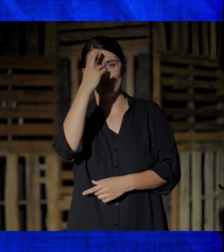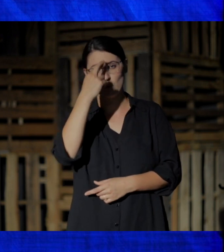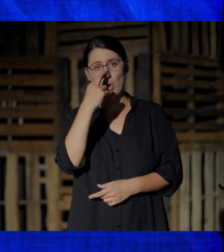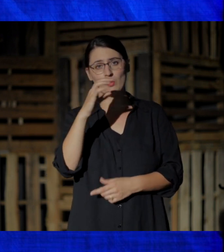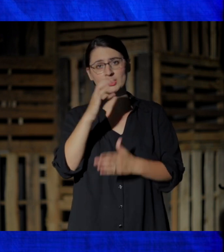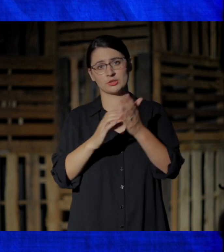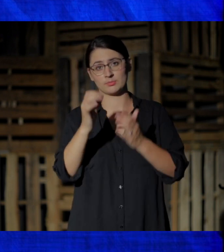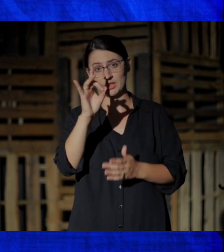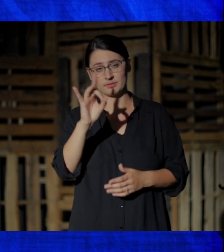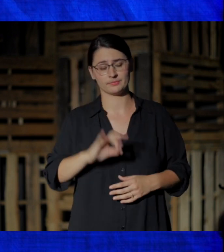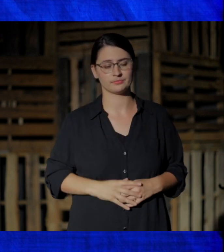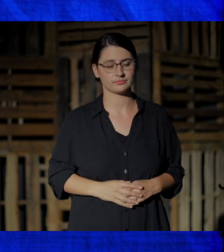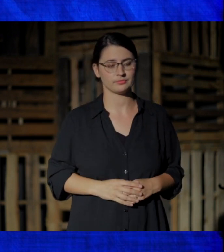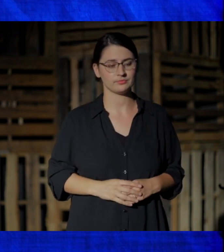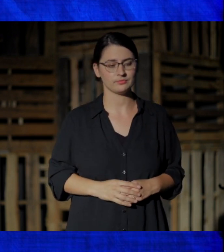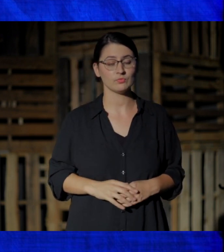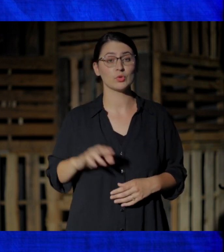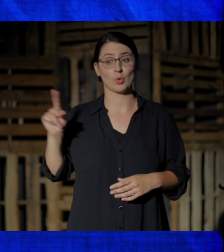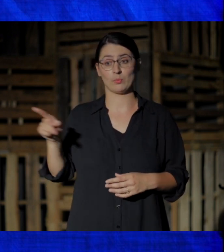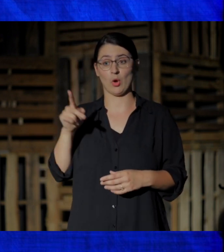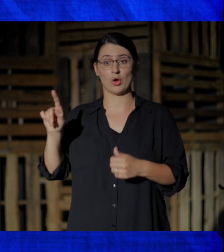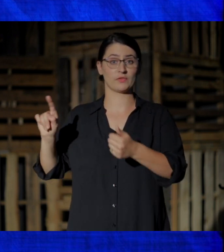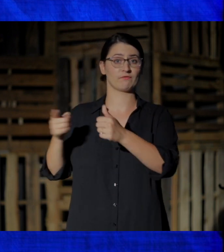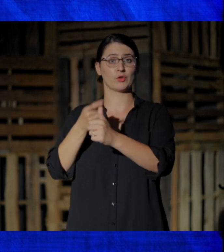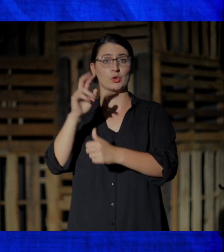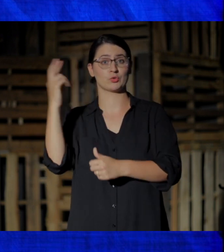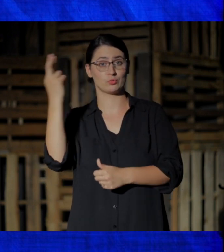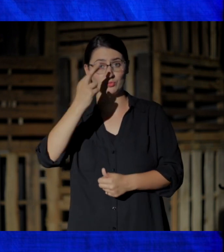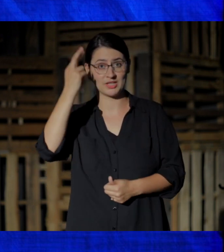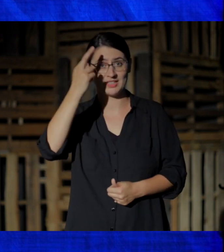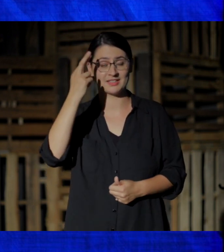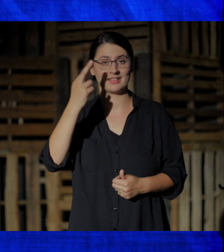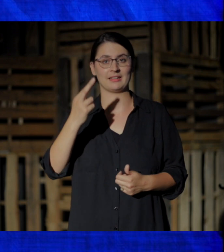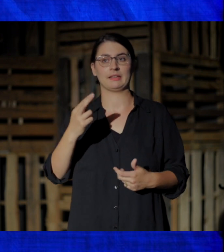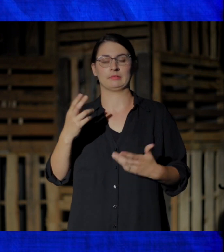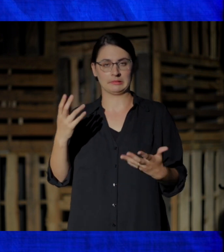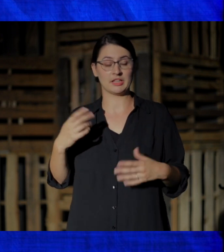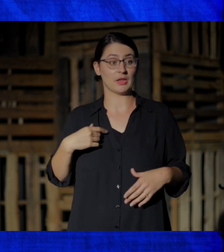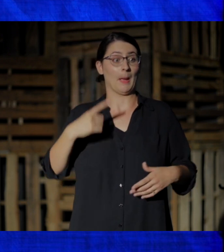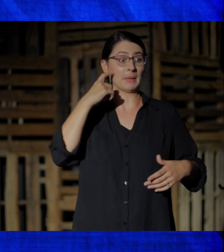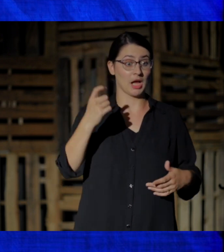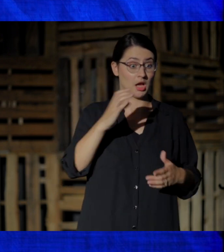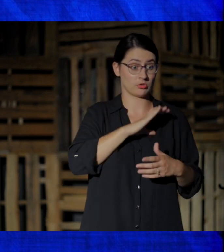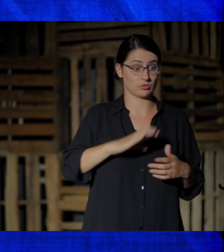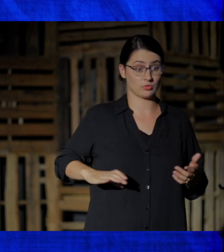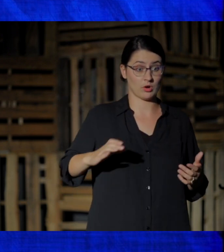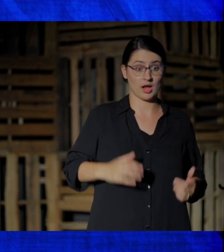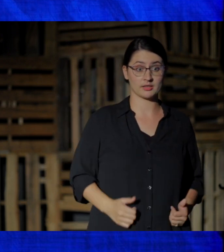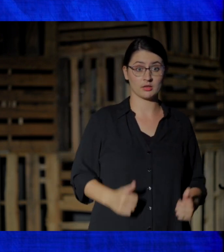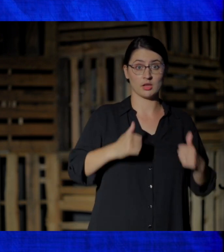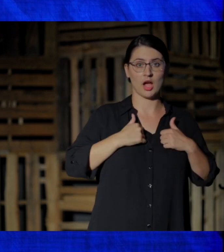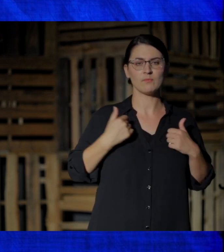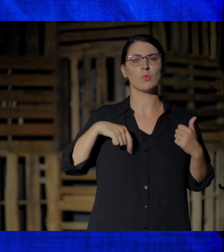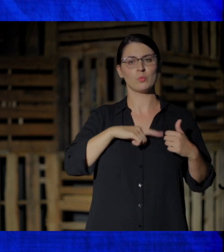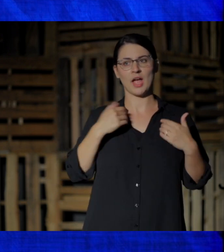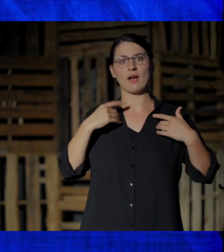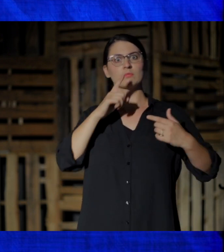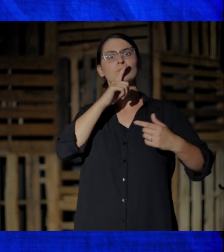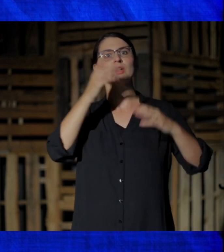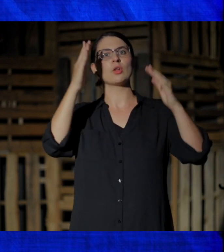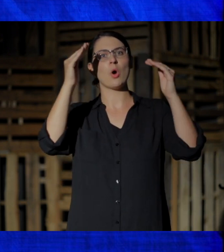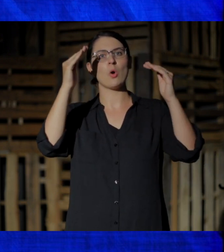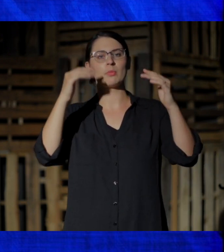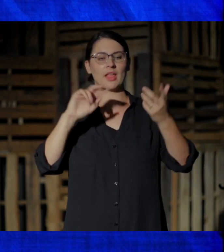first reason is that because Christ is alive, we can have real hope. We can grieve differently than those who grieve